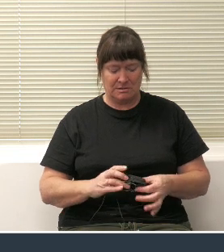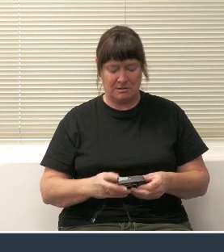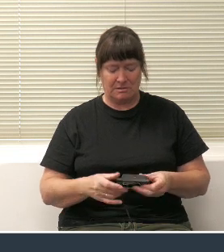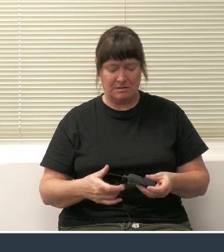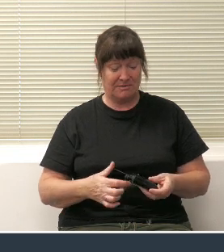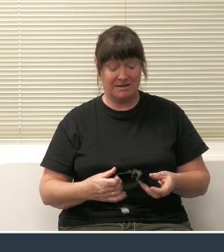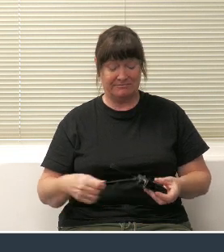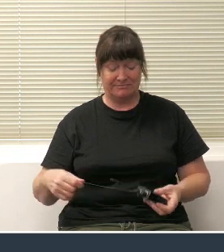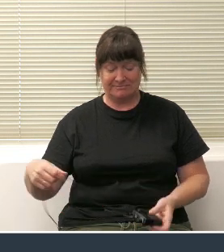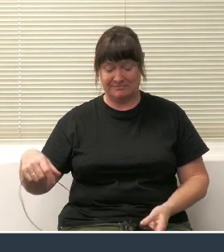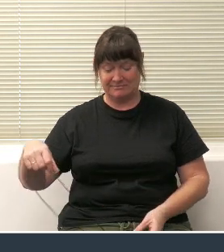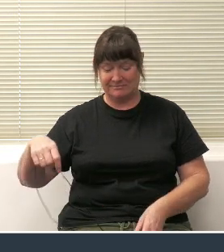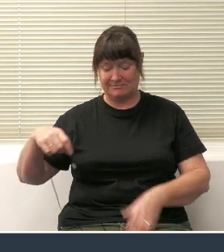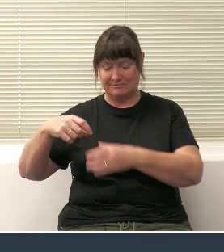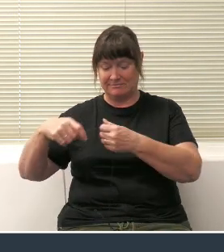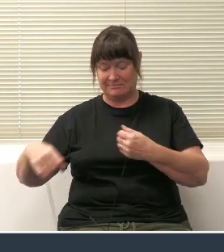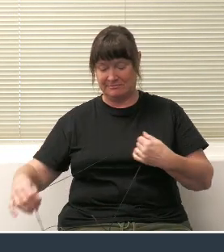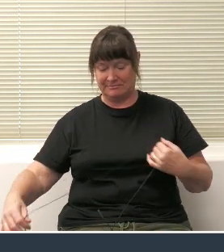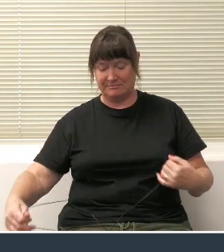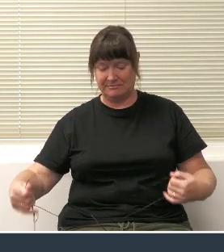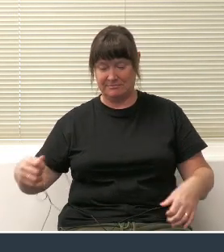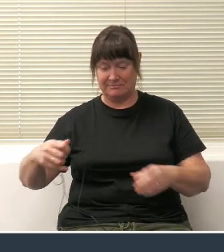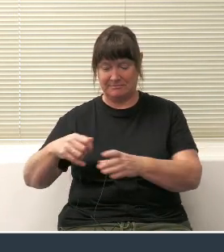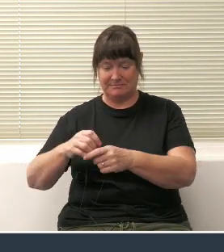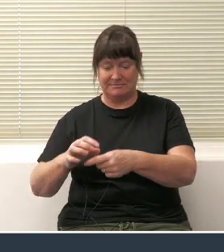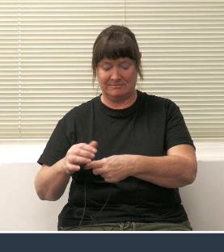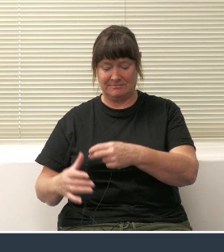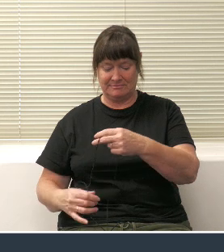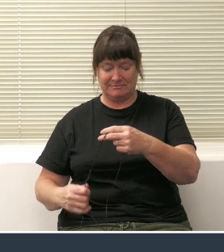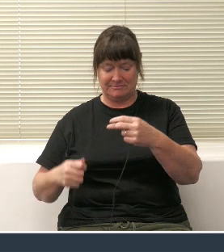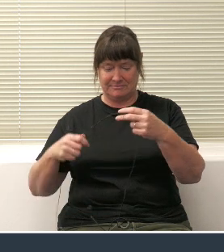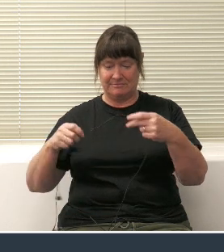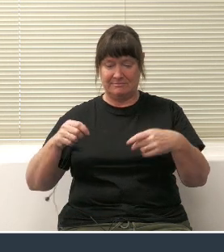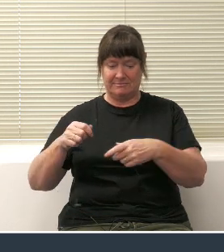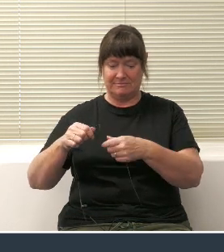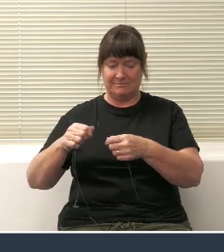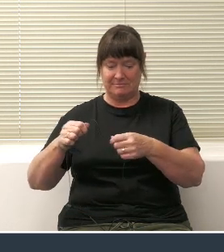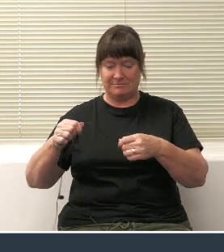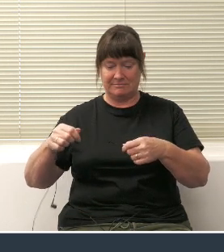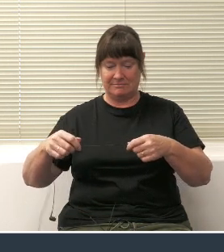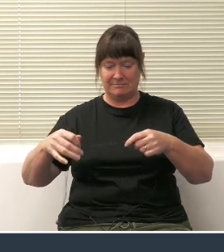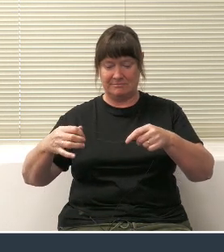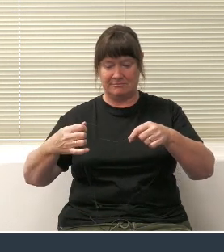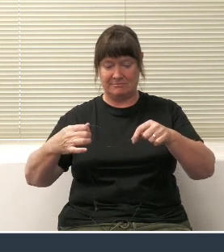shown up on the slides, this equates to 59% support of council's preferred option.